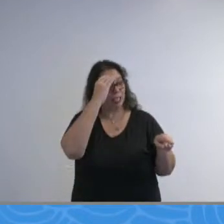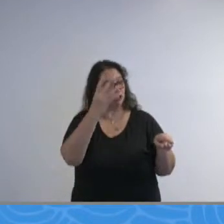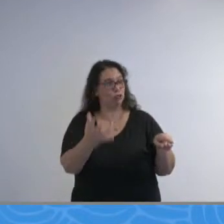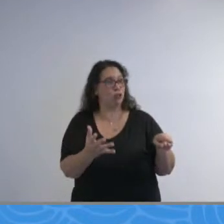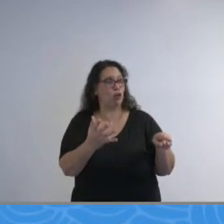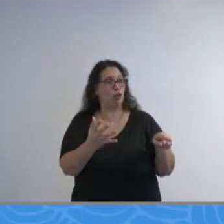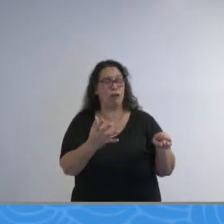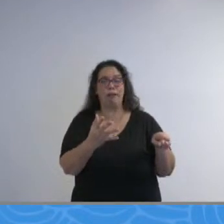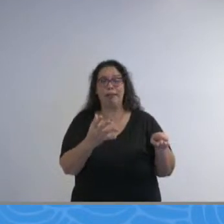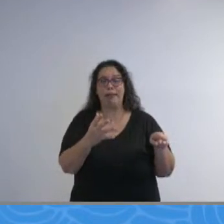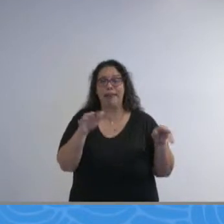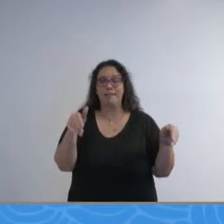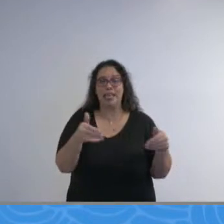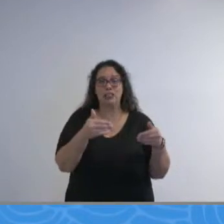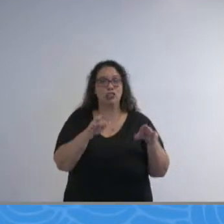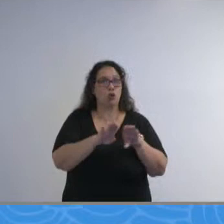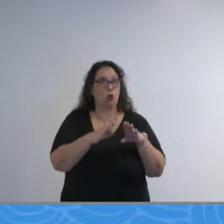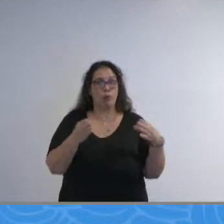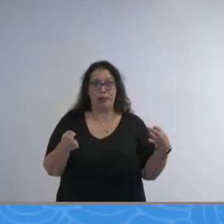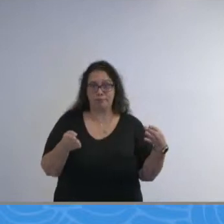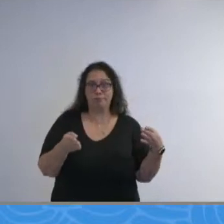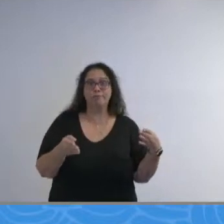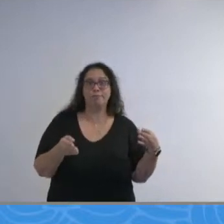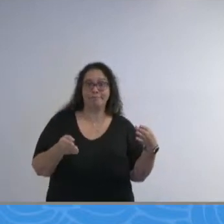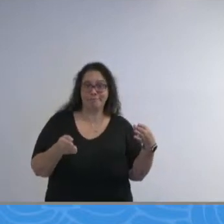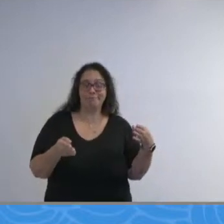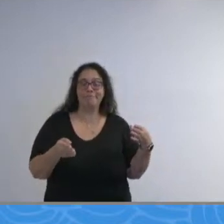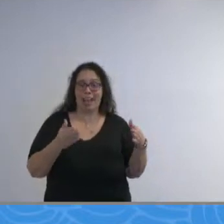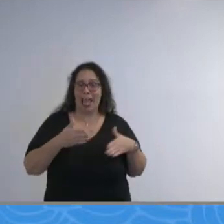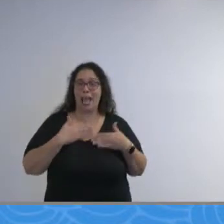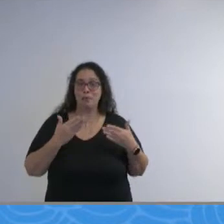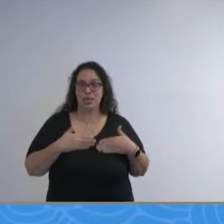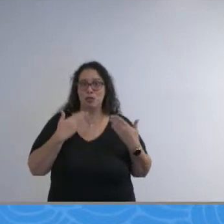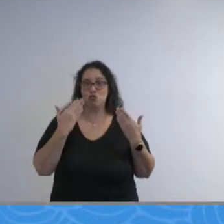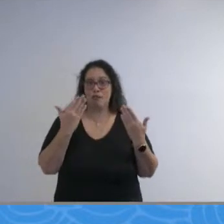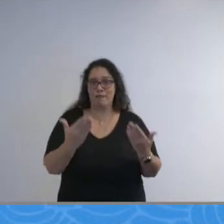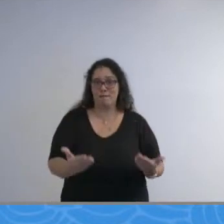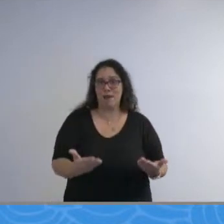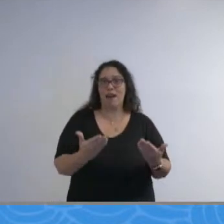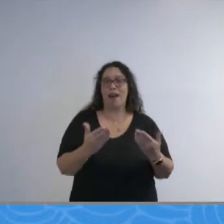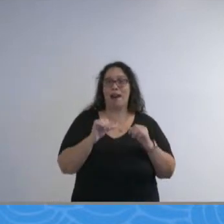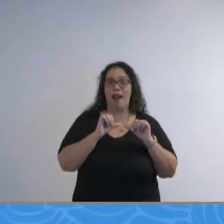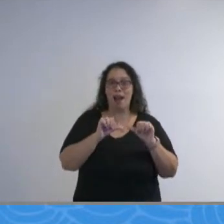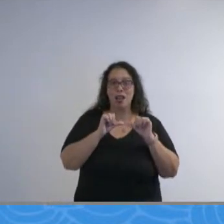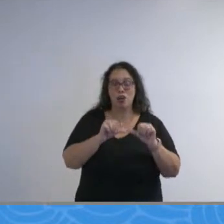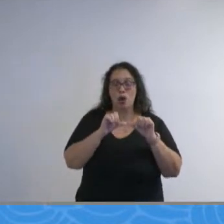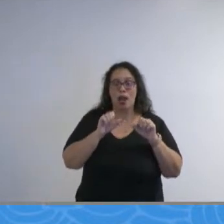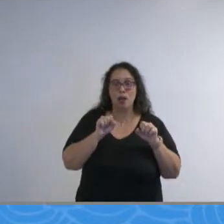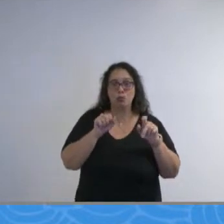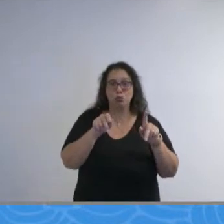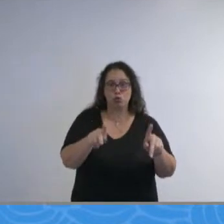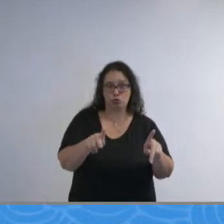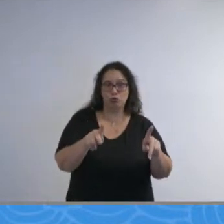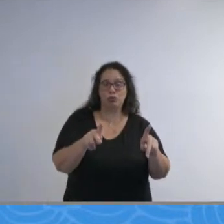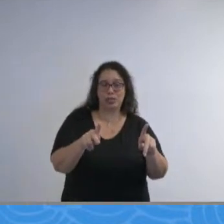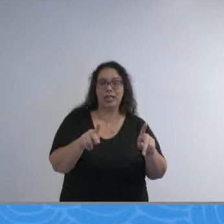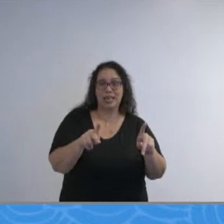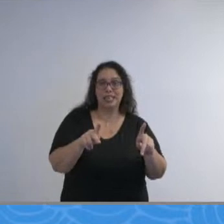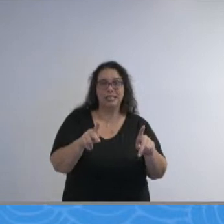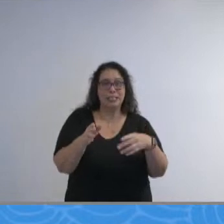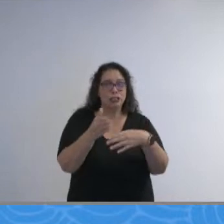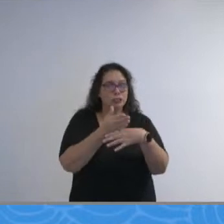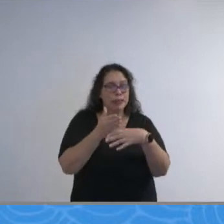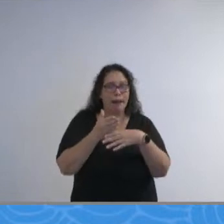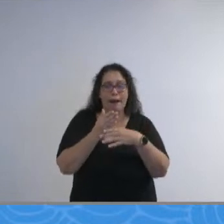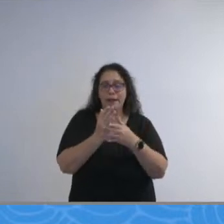the invitation is open and we are happy to be able to provide these kind of ongoing opportunities to just share